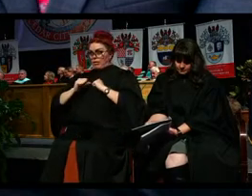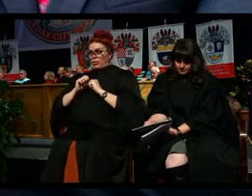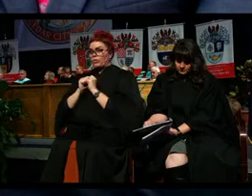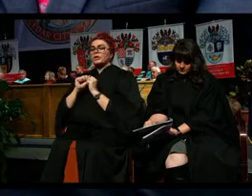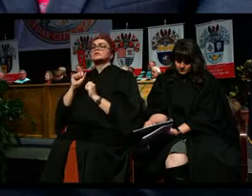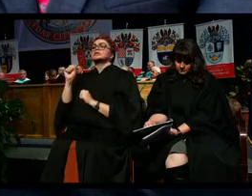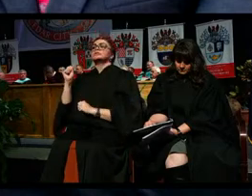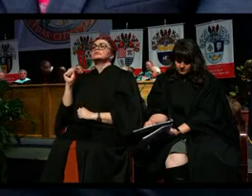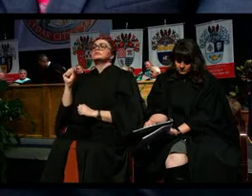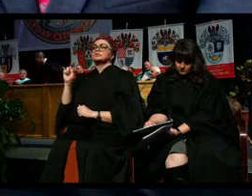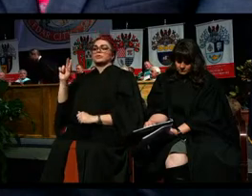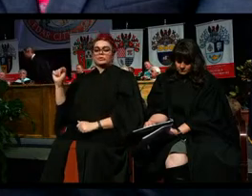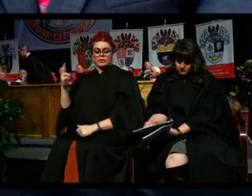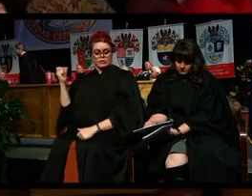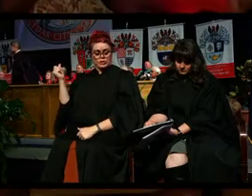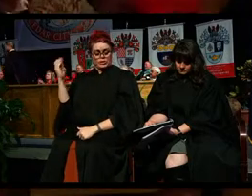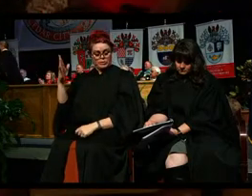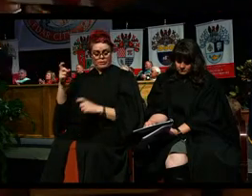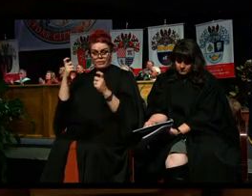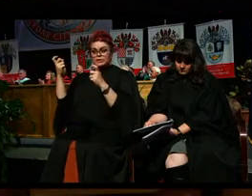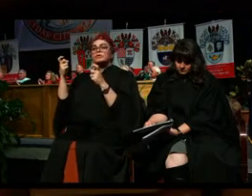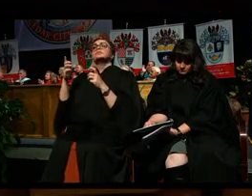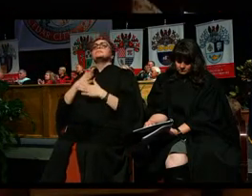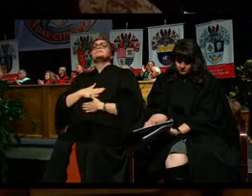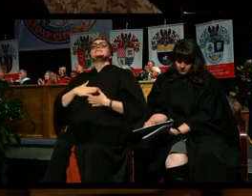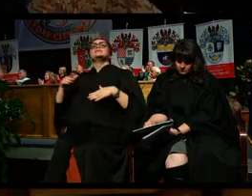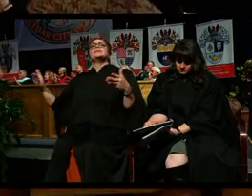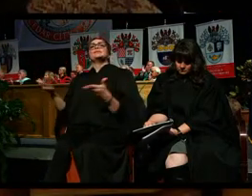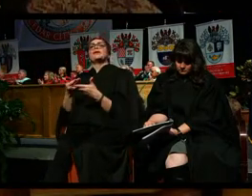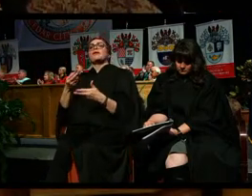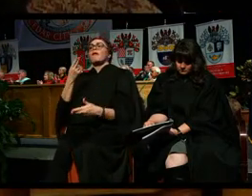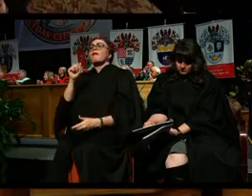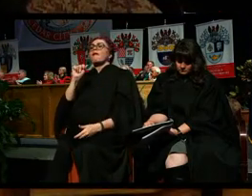NFL Hall of Famer, Steve Young.